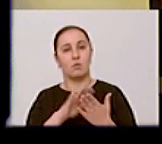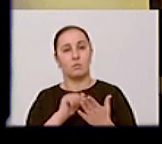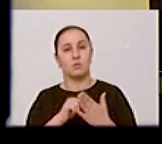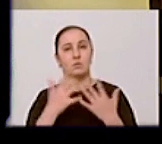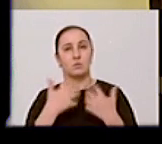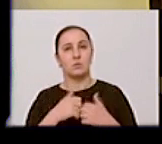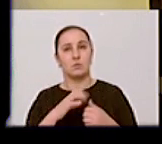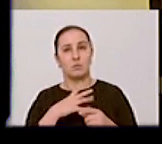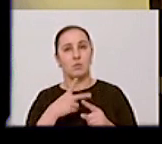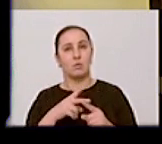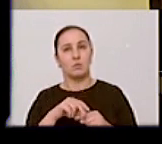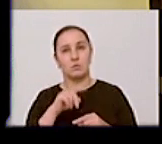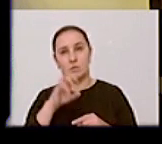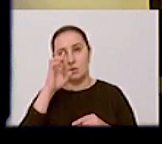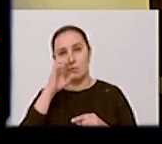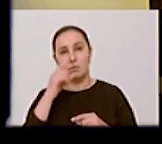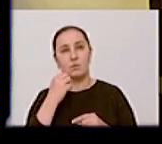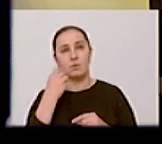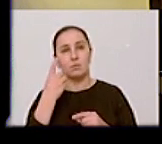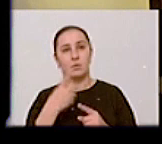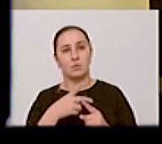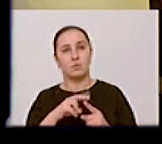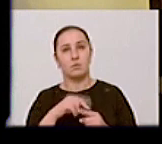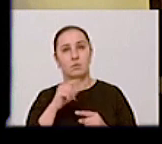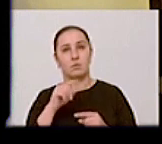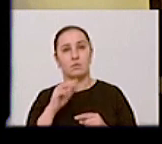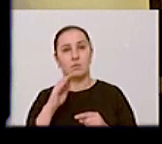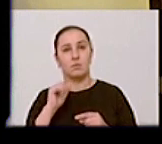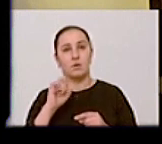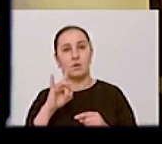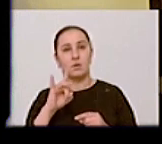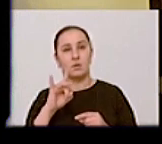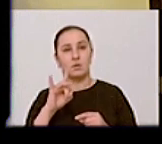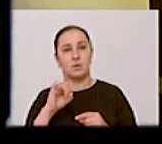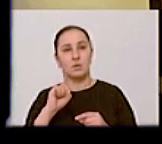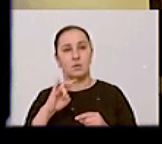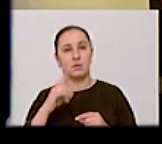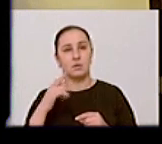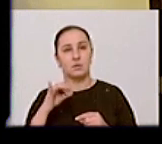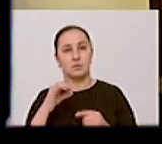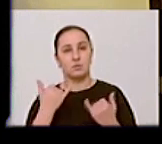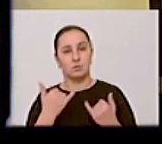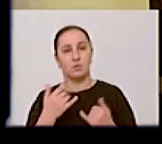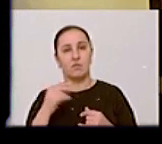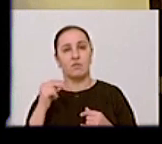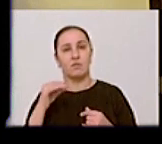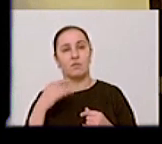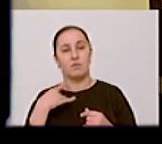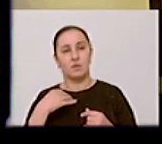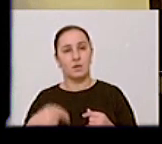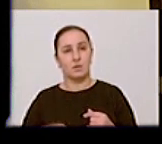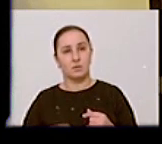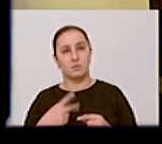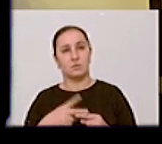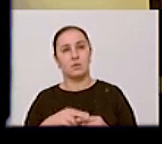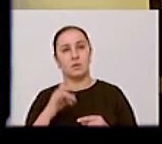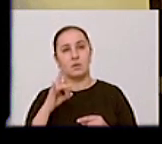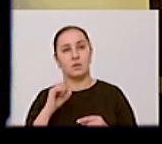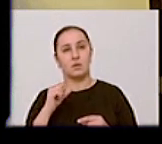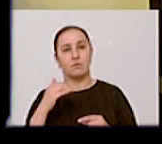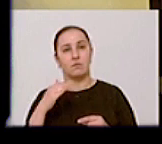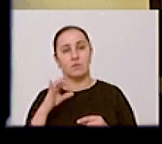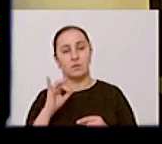sanagan edi. O'sha davlatlardan biri Farangiston, bugungi kundagi Fransiya davlati.